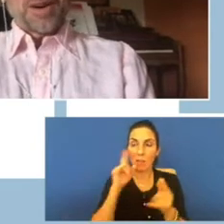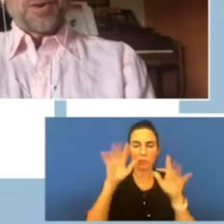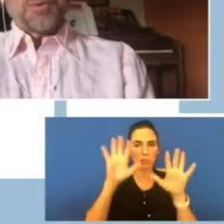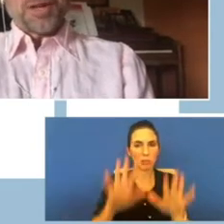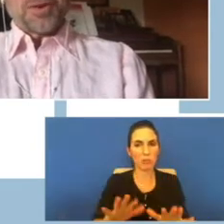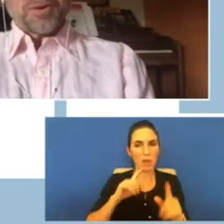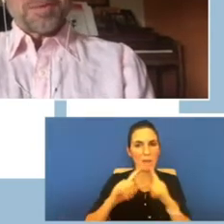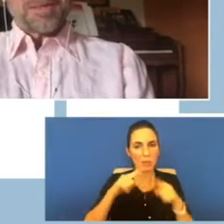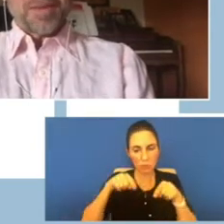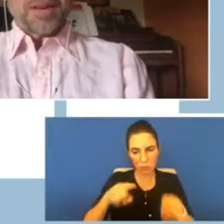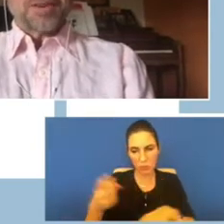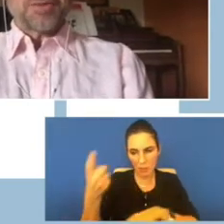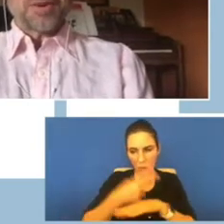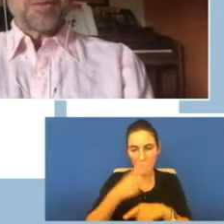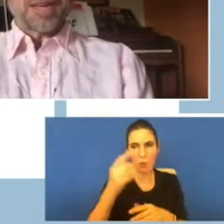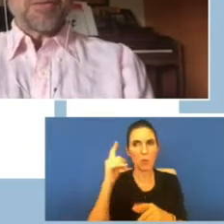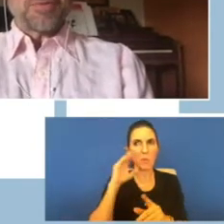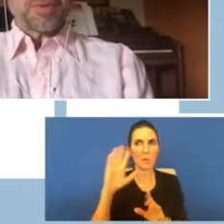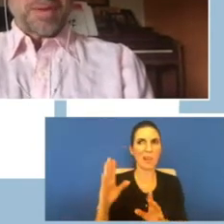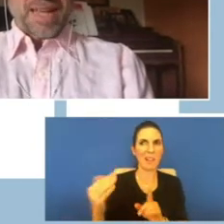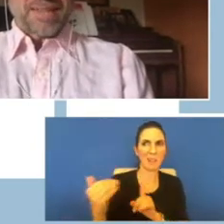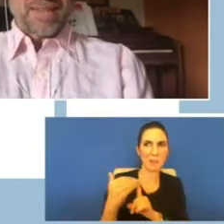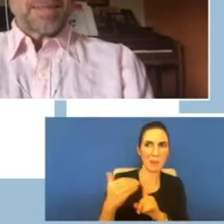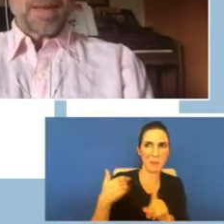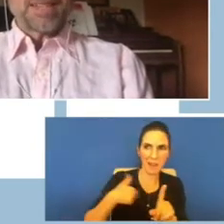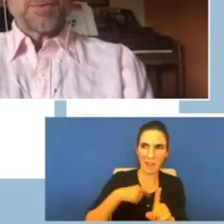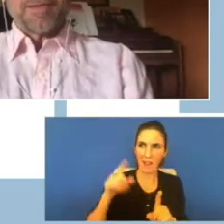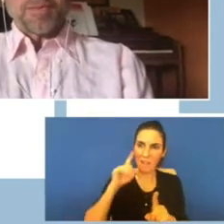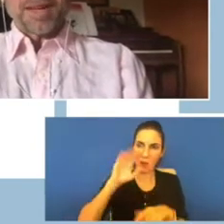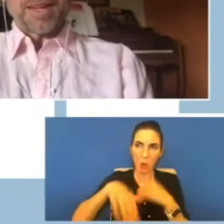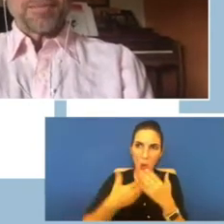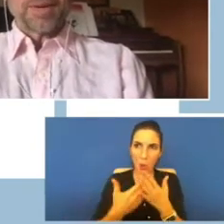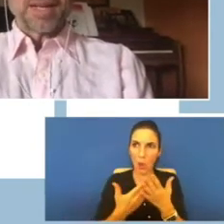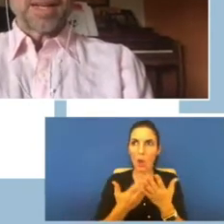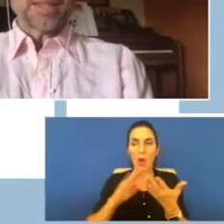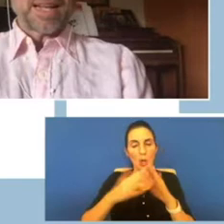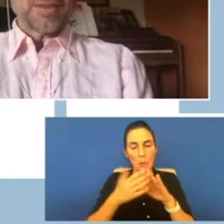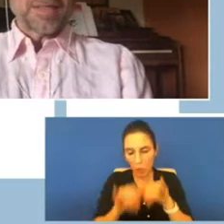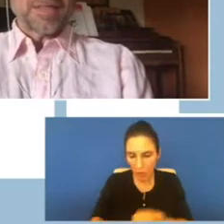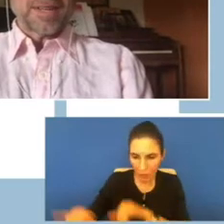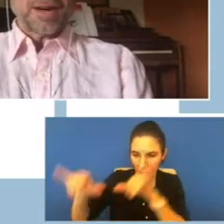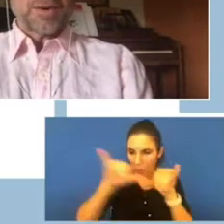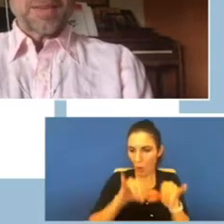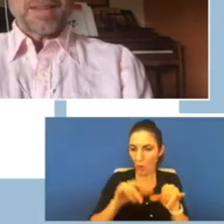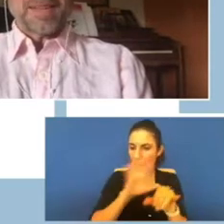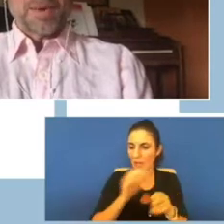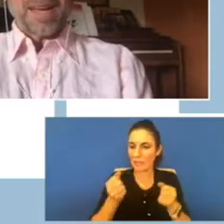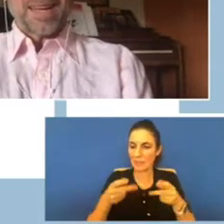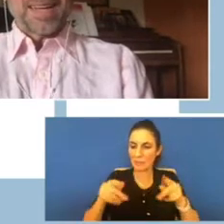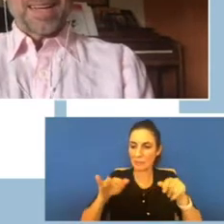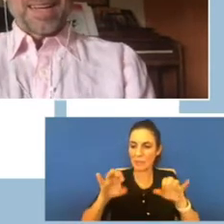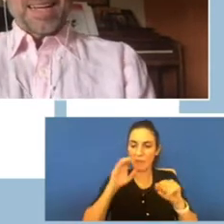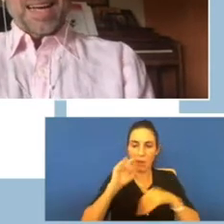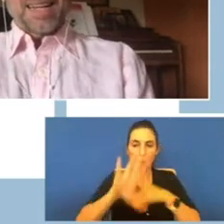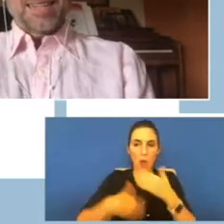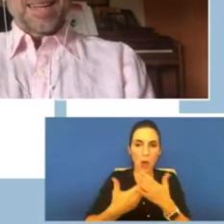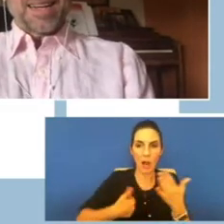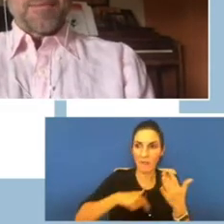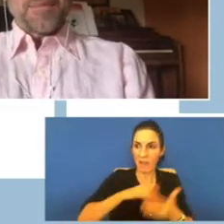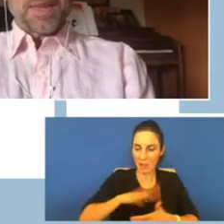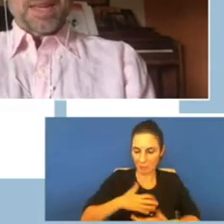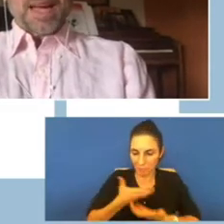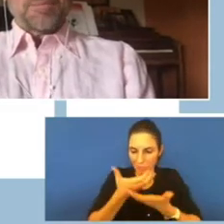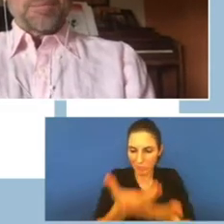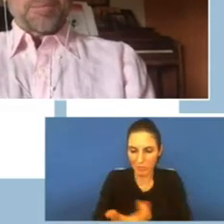all of our community norms, making sure we give place and space for everybody, and bringing ourselves in our authentic way,